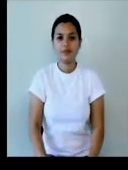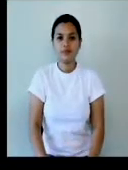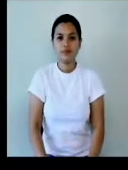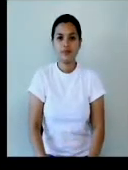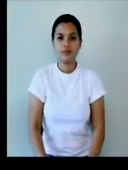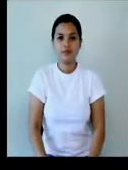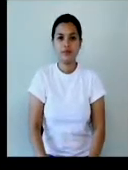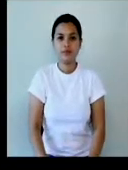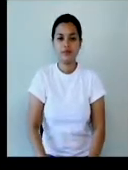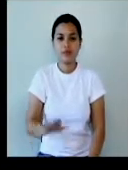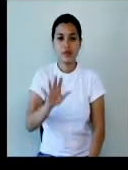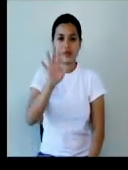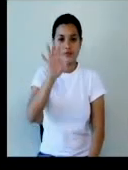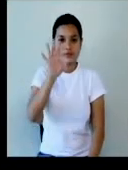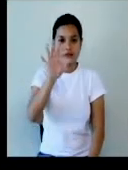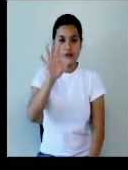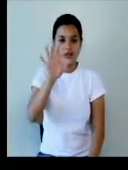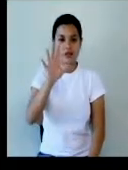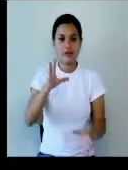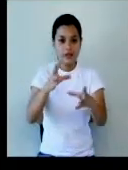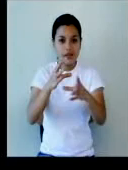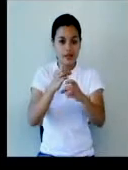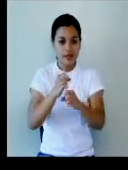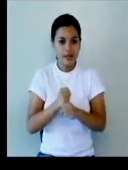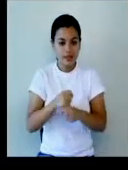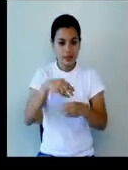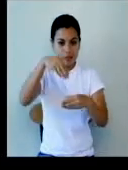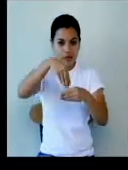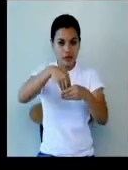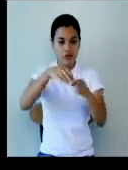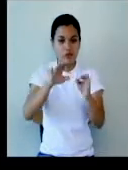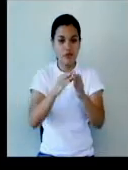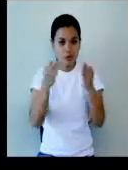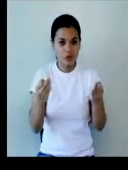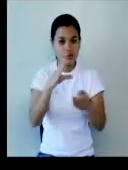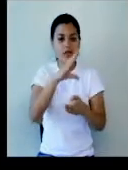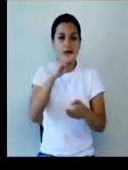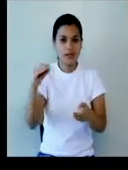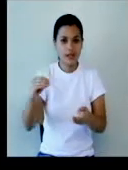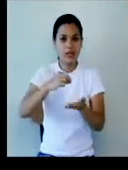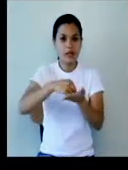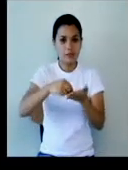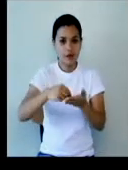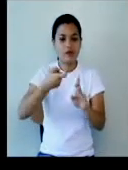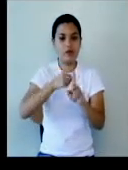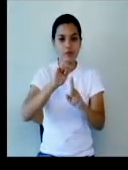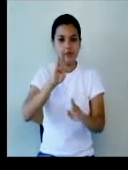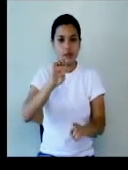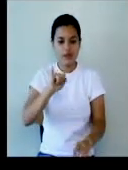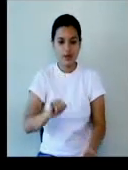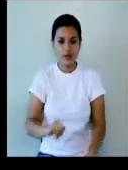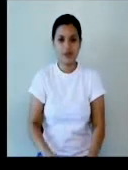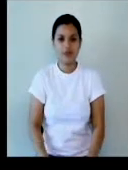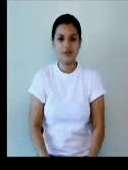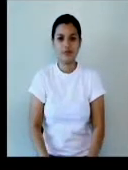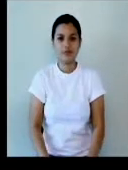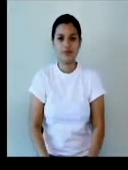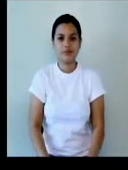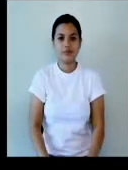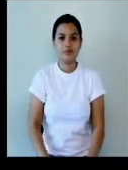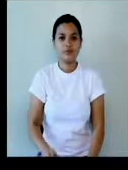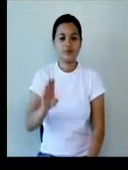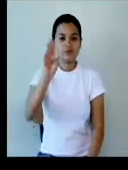any valid ID. 5. Receive your ballot, a secrecy folder, and marking pen from the BEIs.